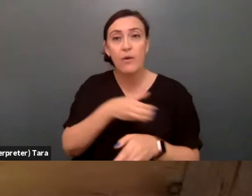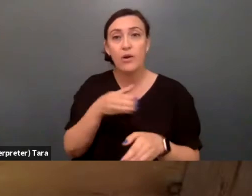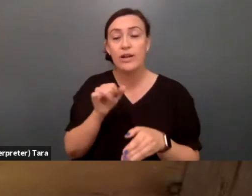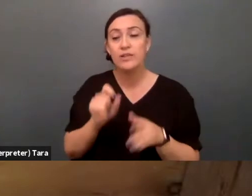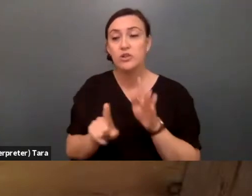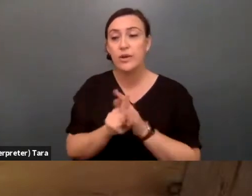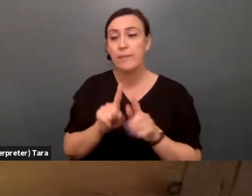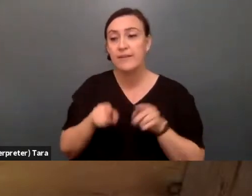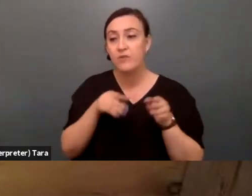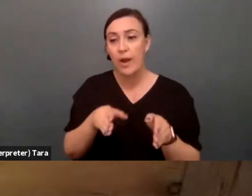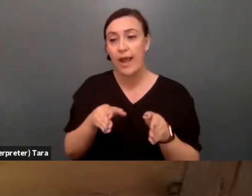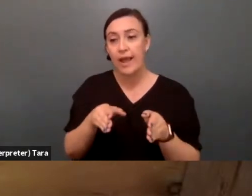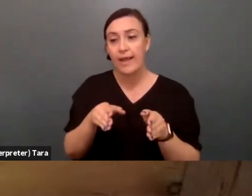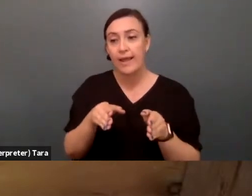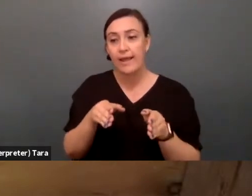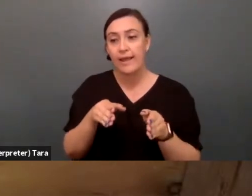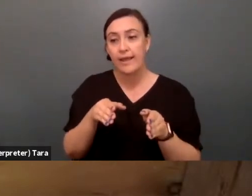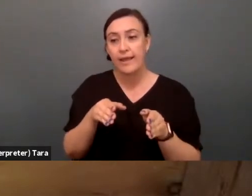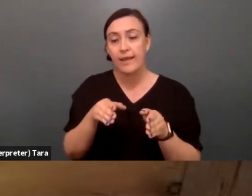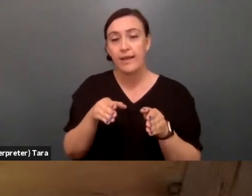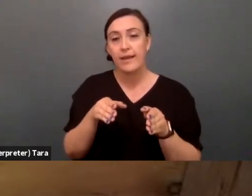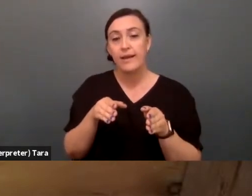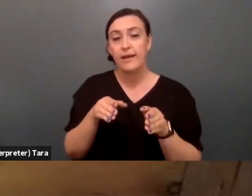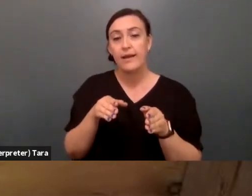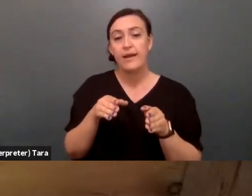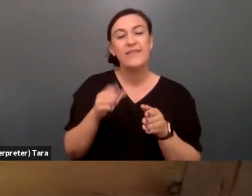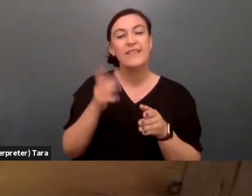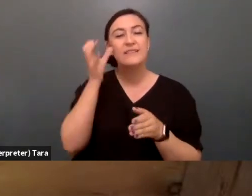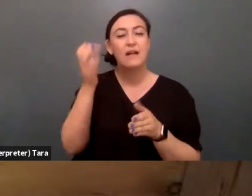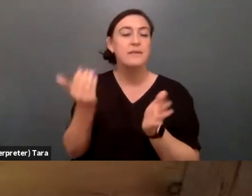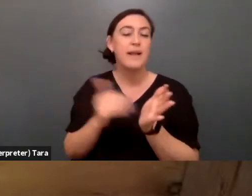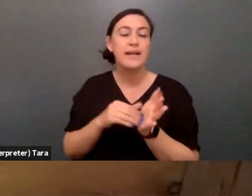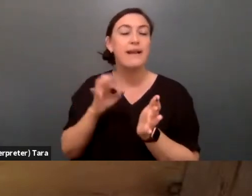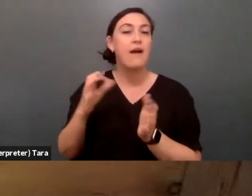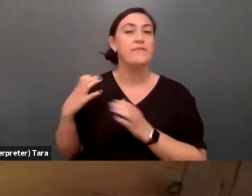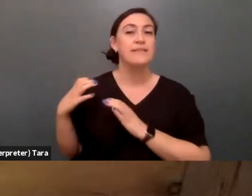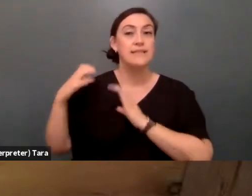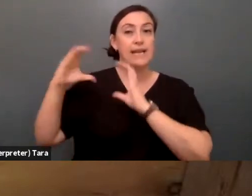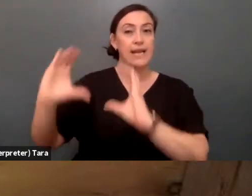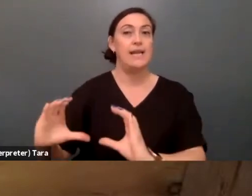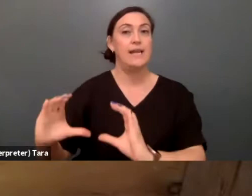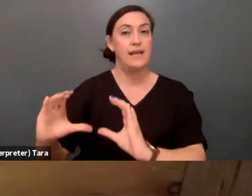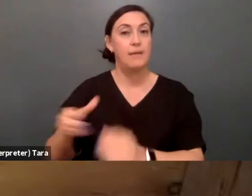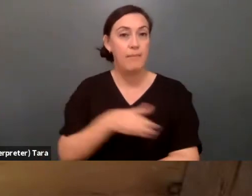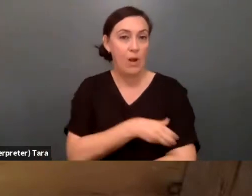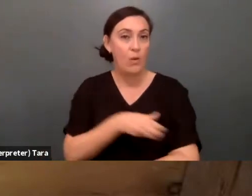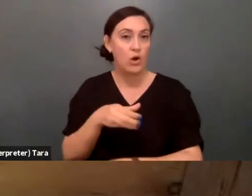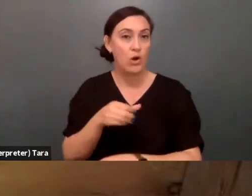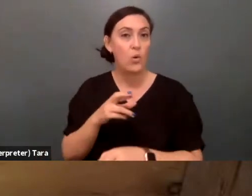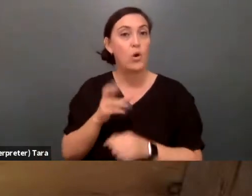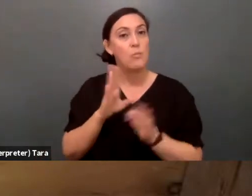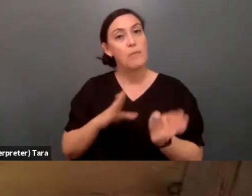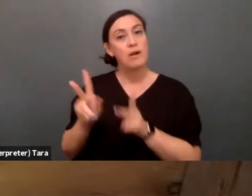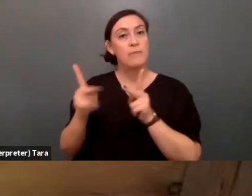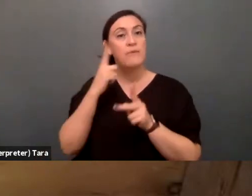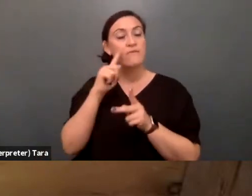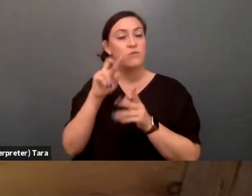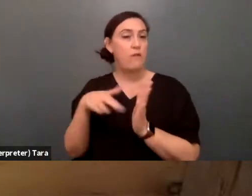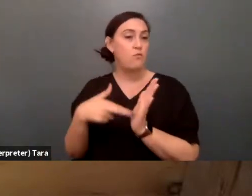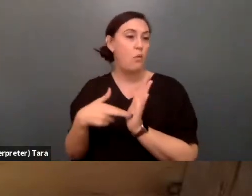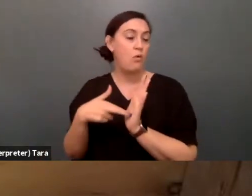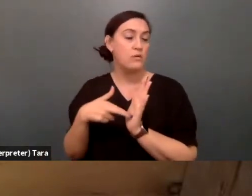think about, again, this concept of seeding power and preparing people for the roles. Like what's